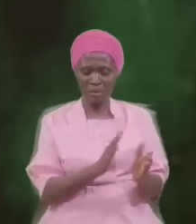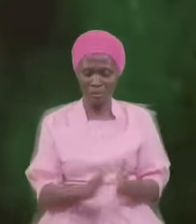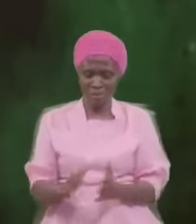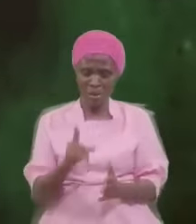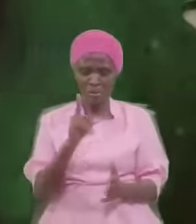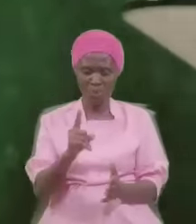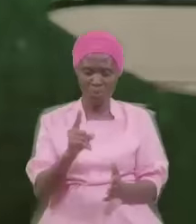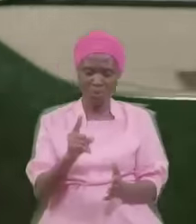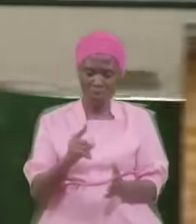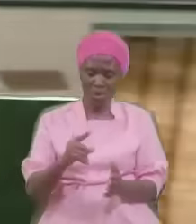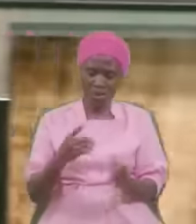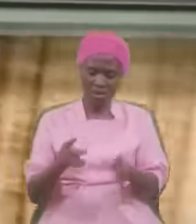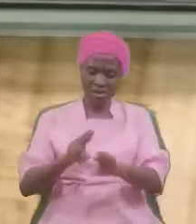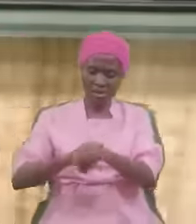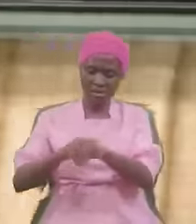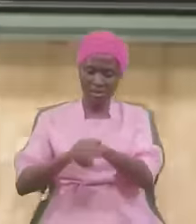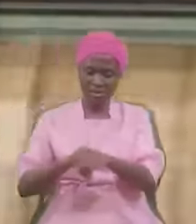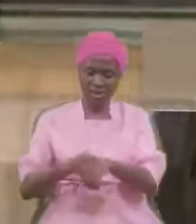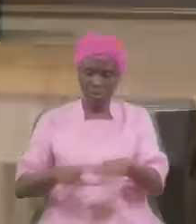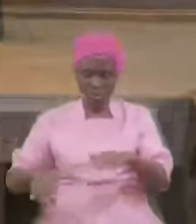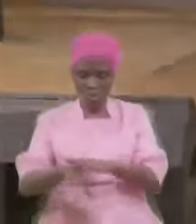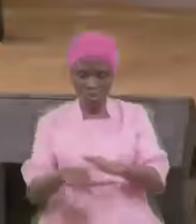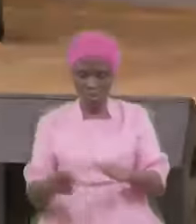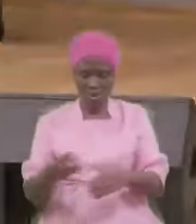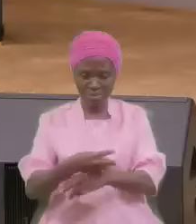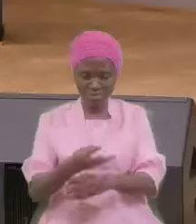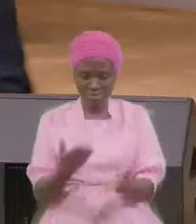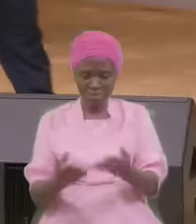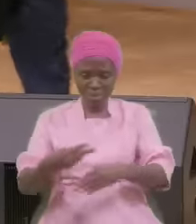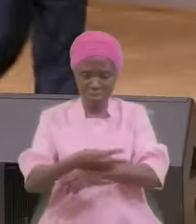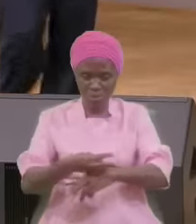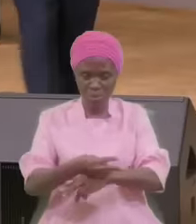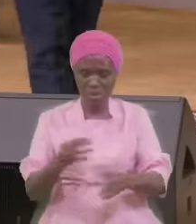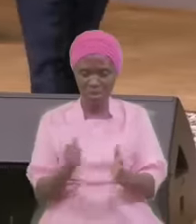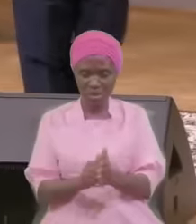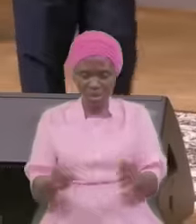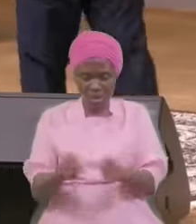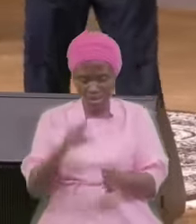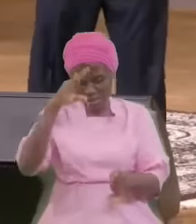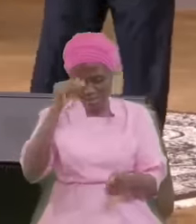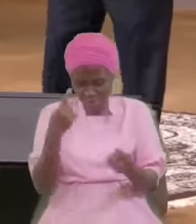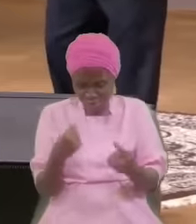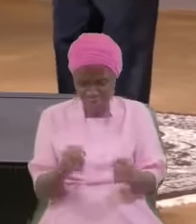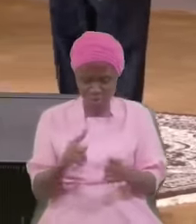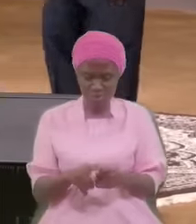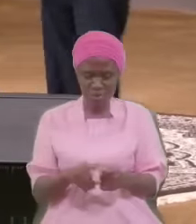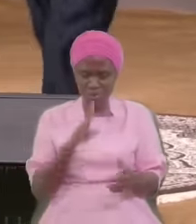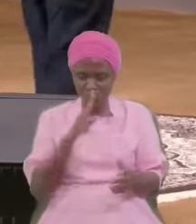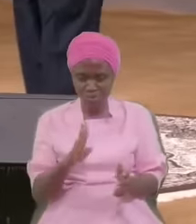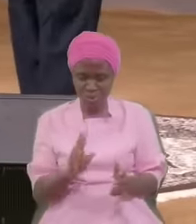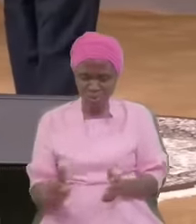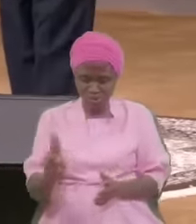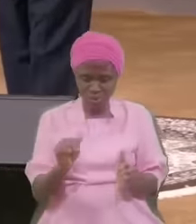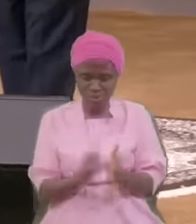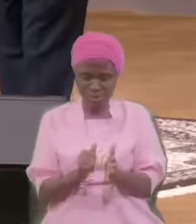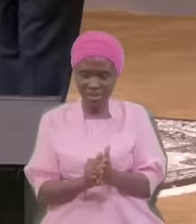that board, and you'll be crawling like this and pushing that rubber. I cannot demonstrate it very well